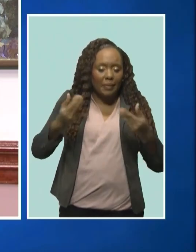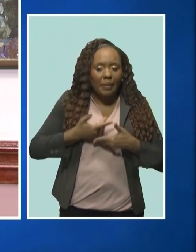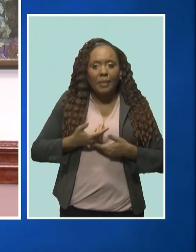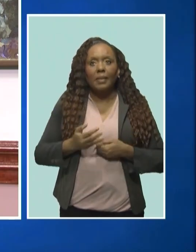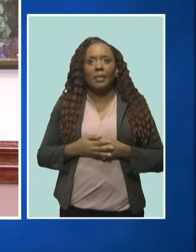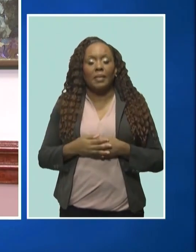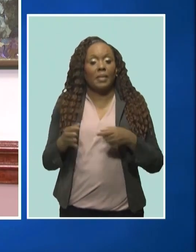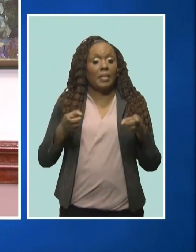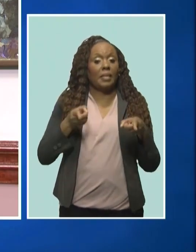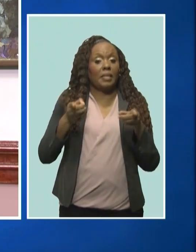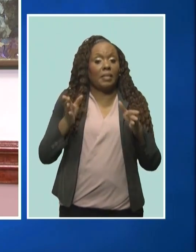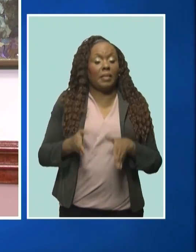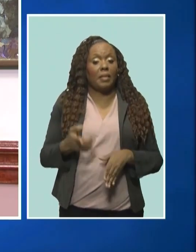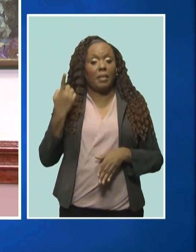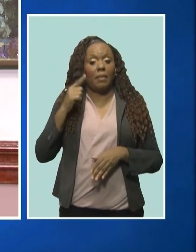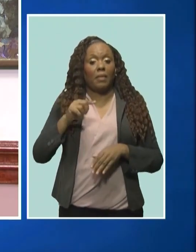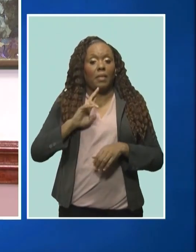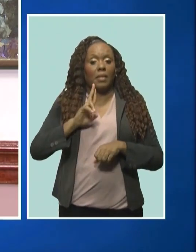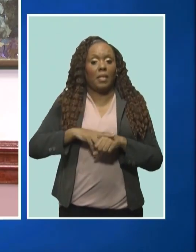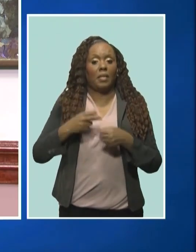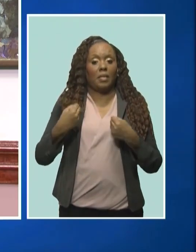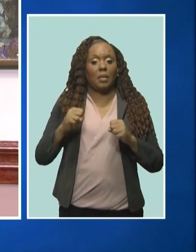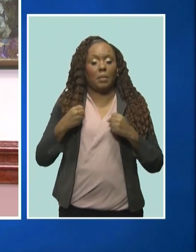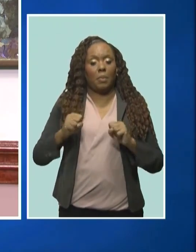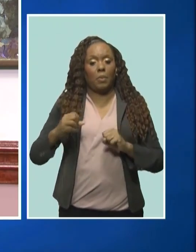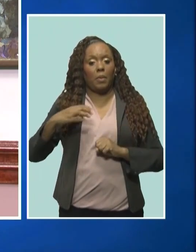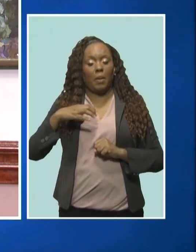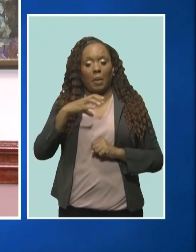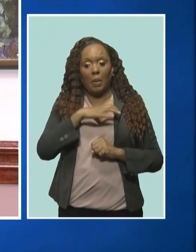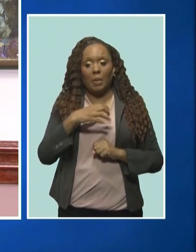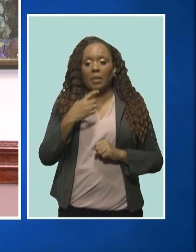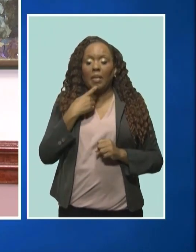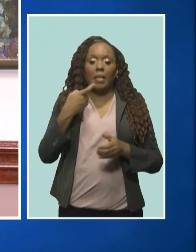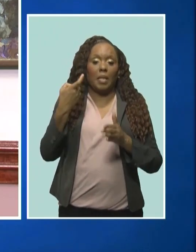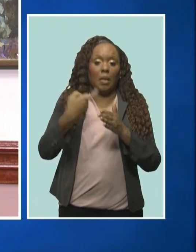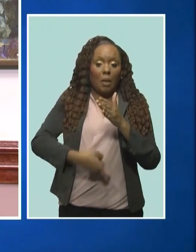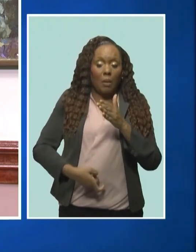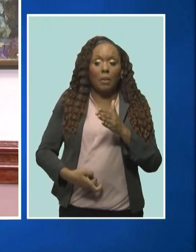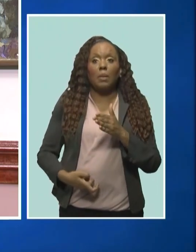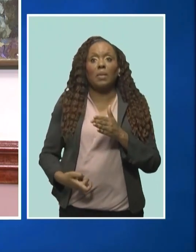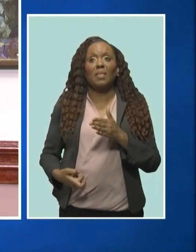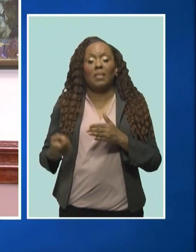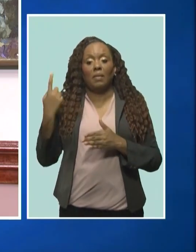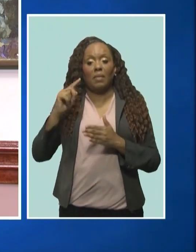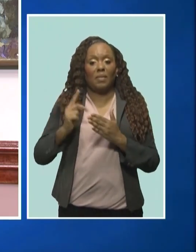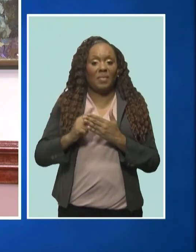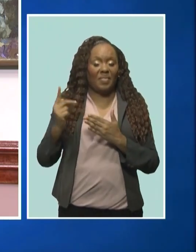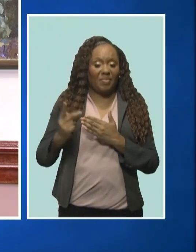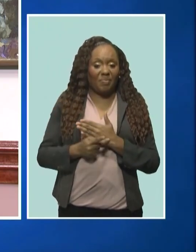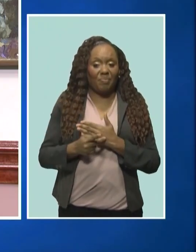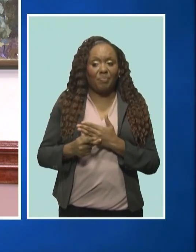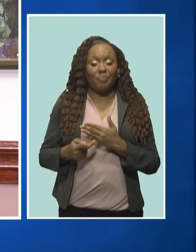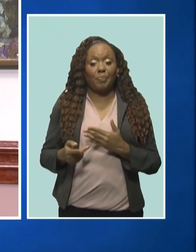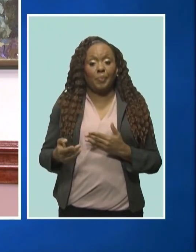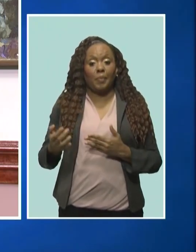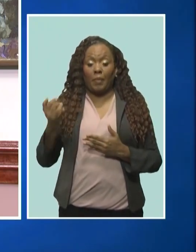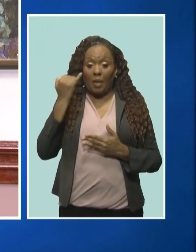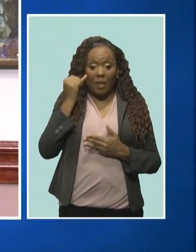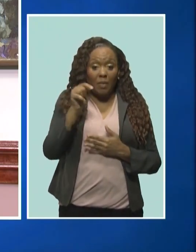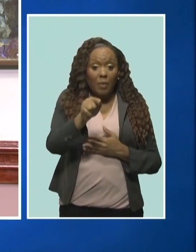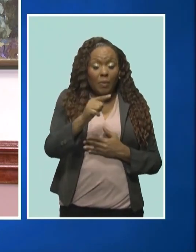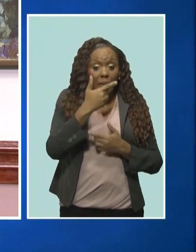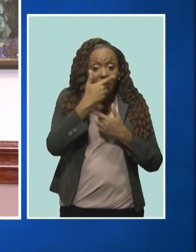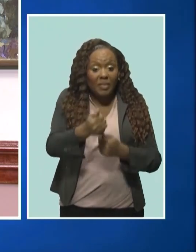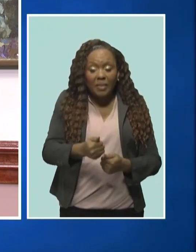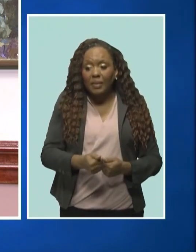the director of the National Sports Council mention the cost recovery attached to their program. So if there are entities out there who